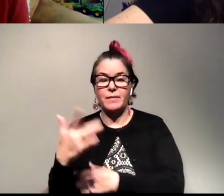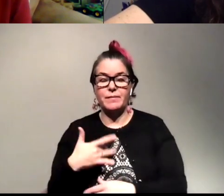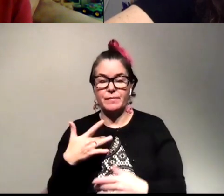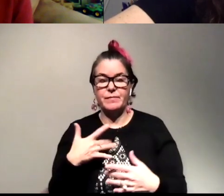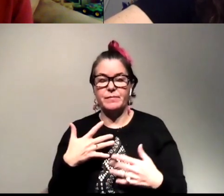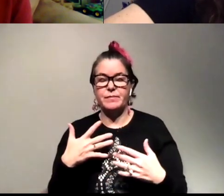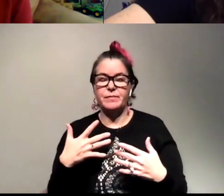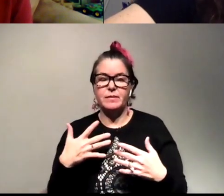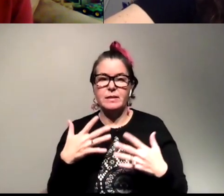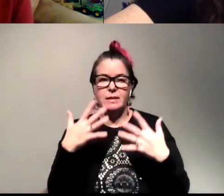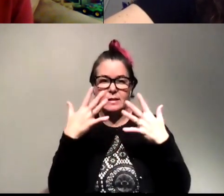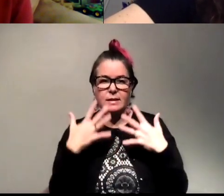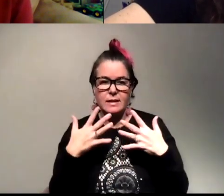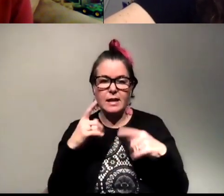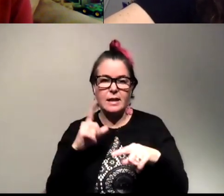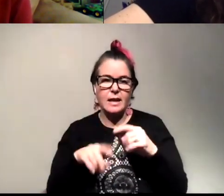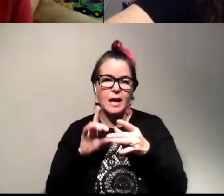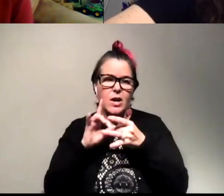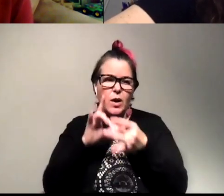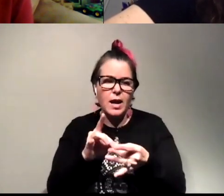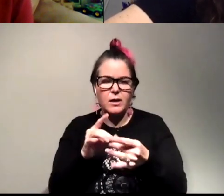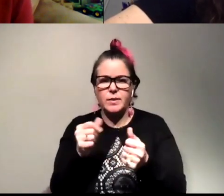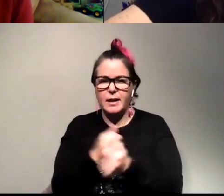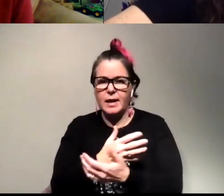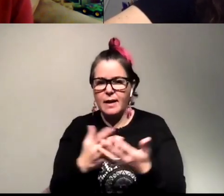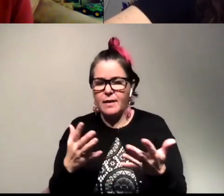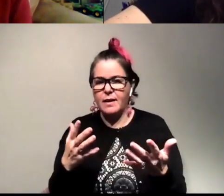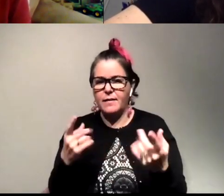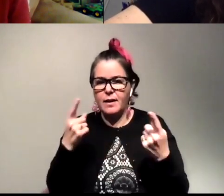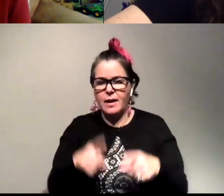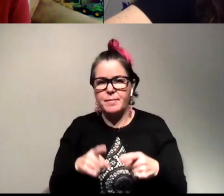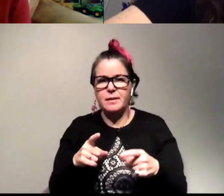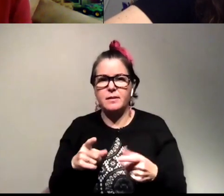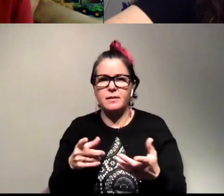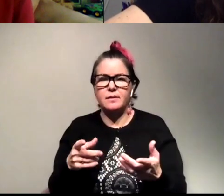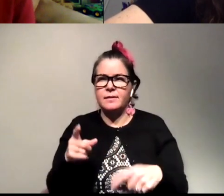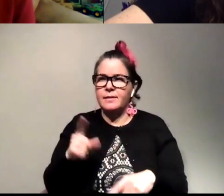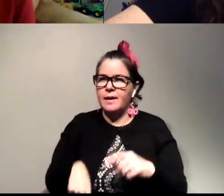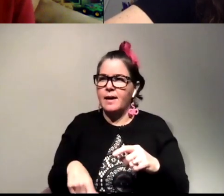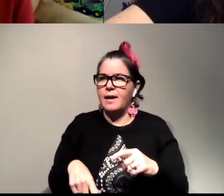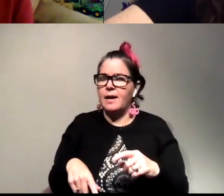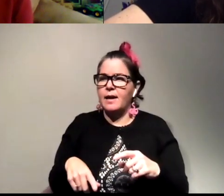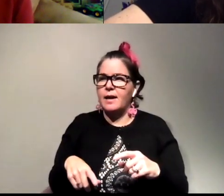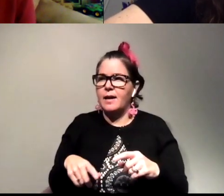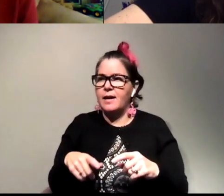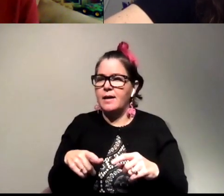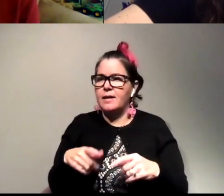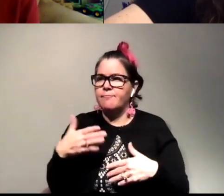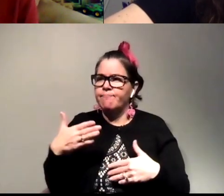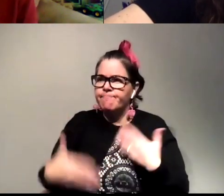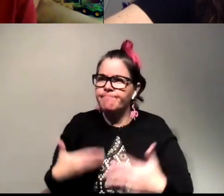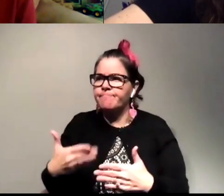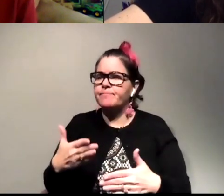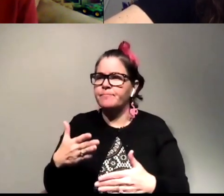you can't connect to anything that really happened and that you can't get over by going and